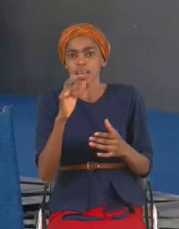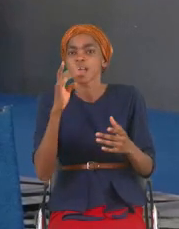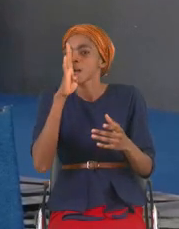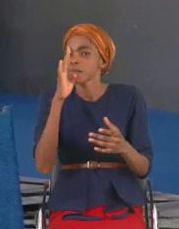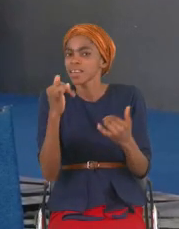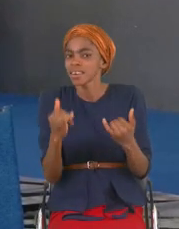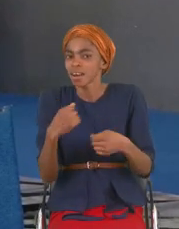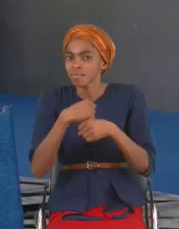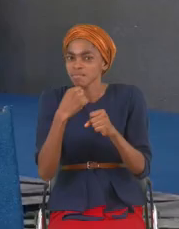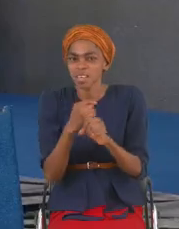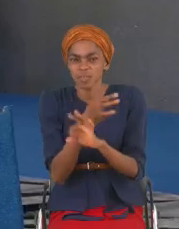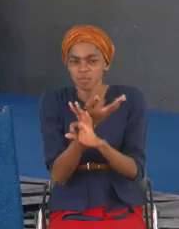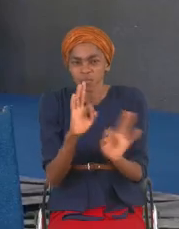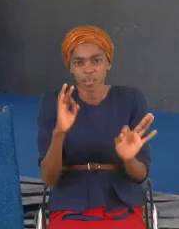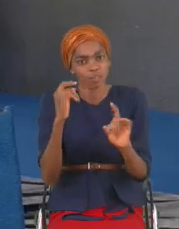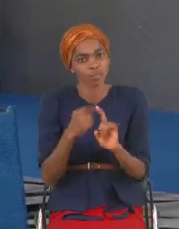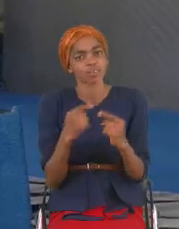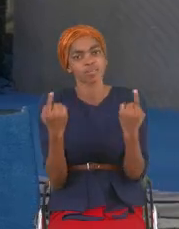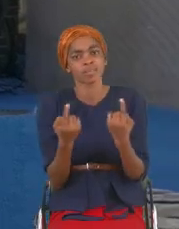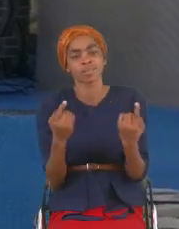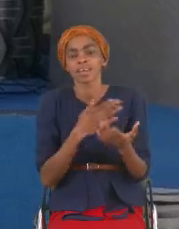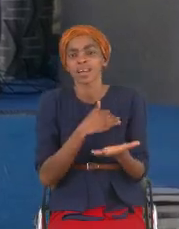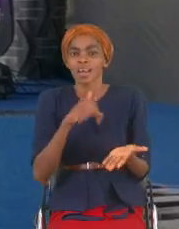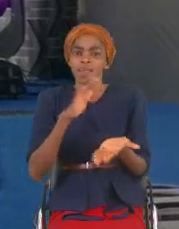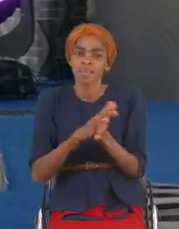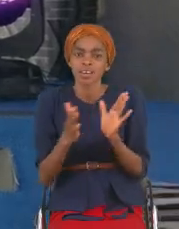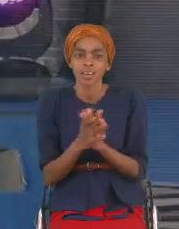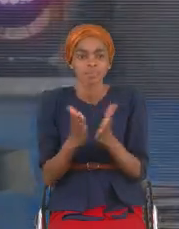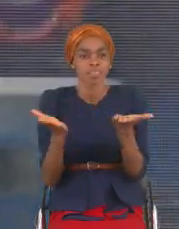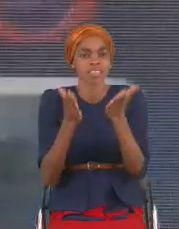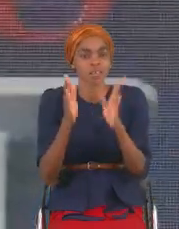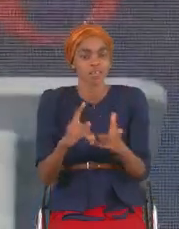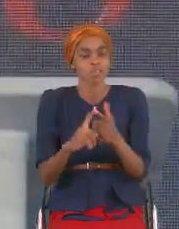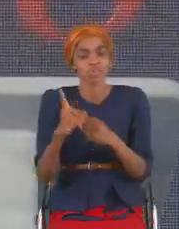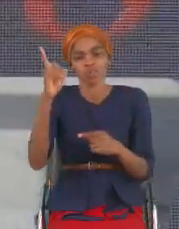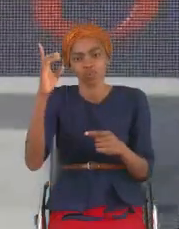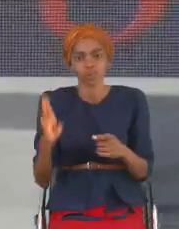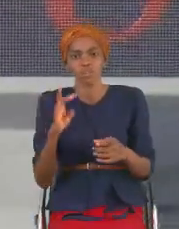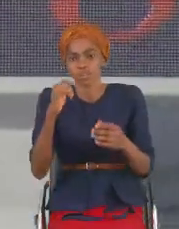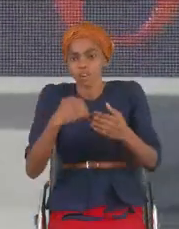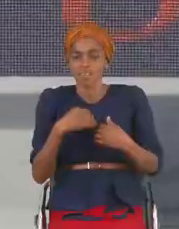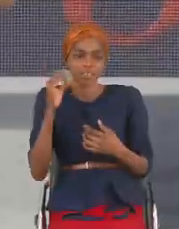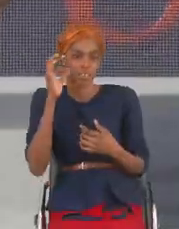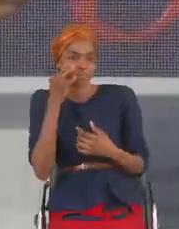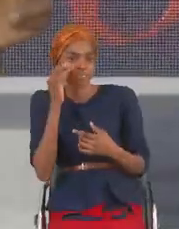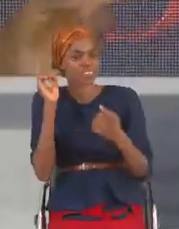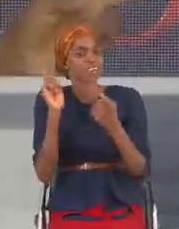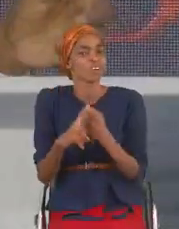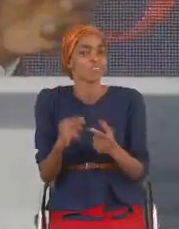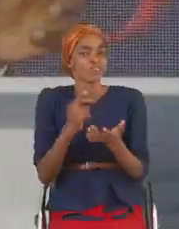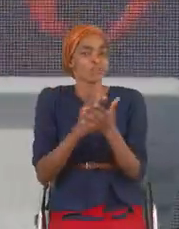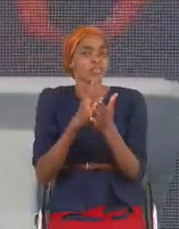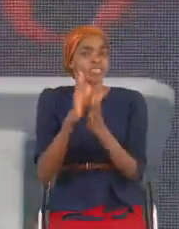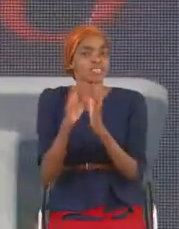made free from sin and become servants to God, ye have your fruit unto